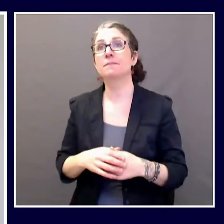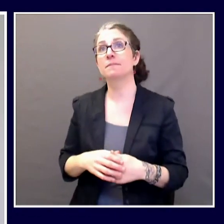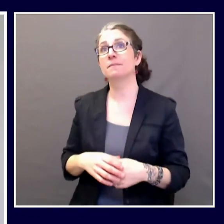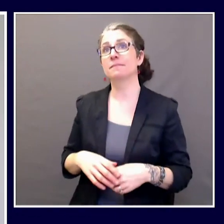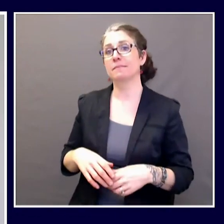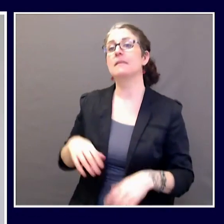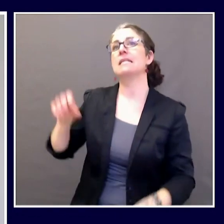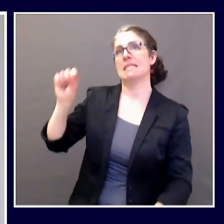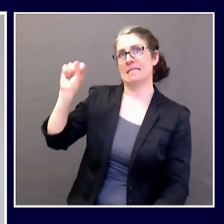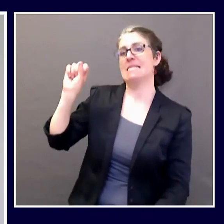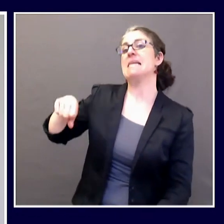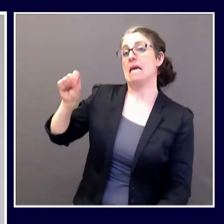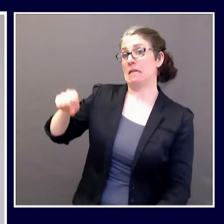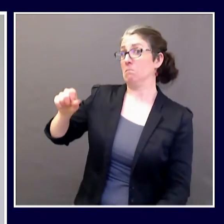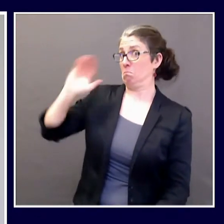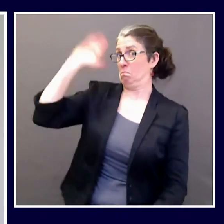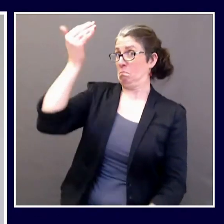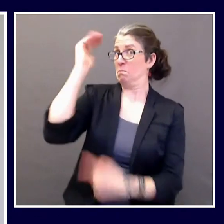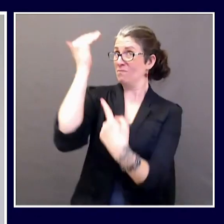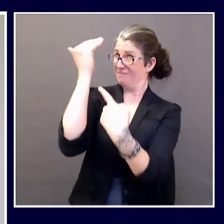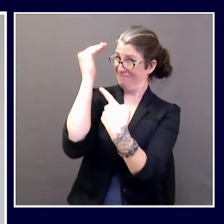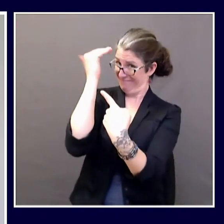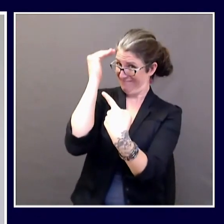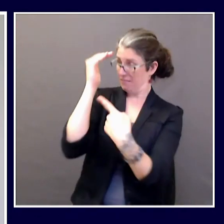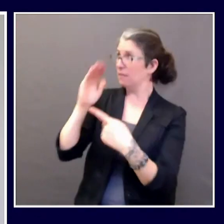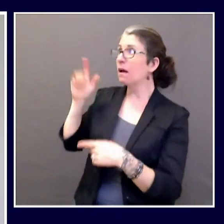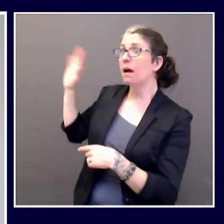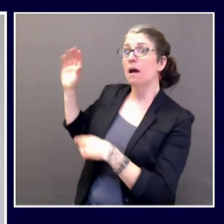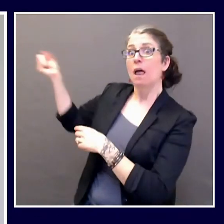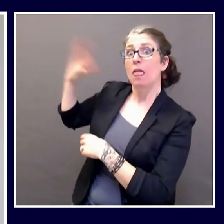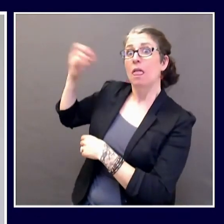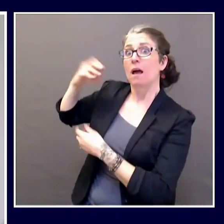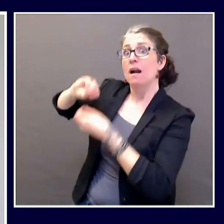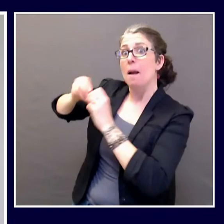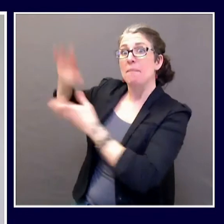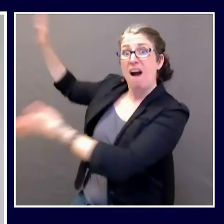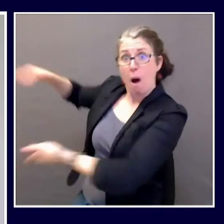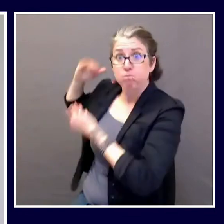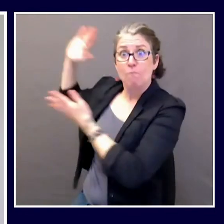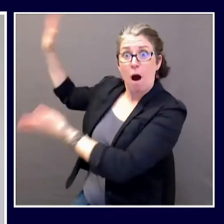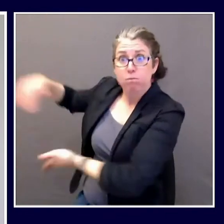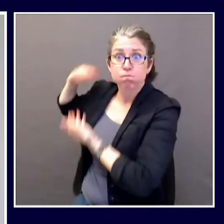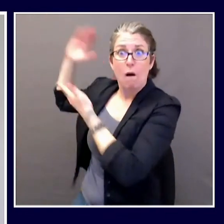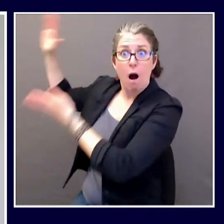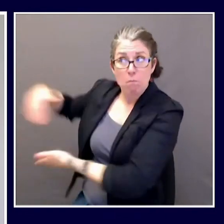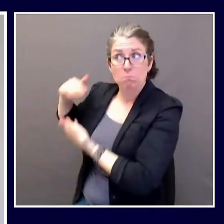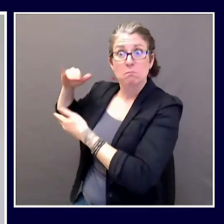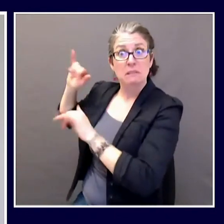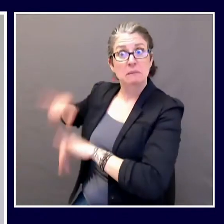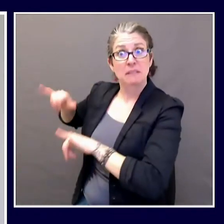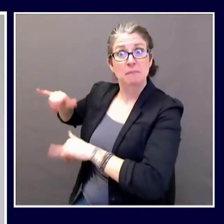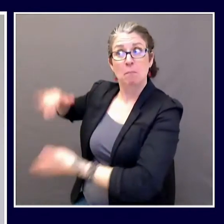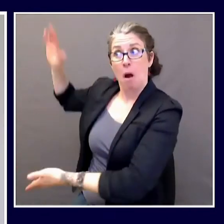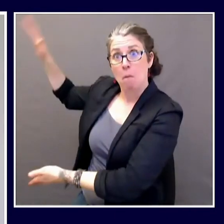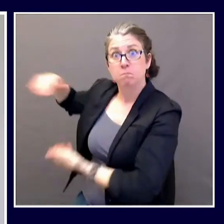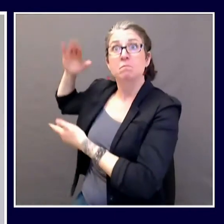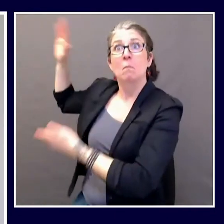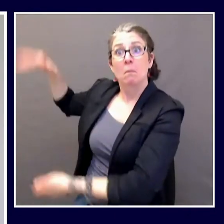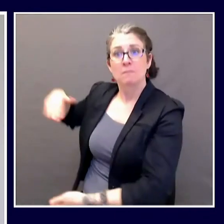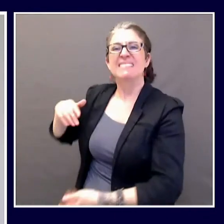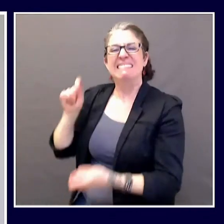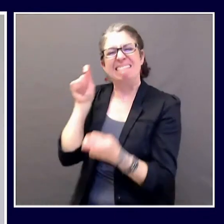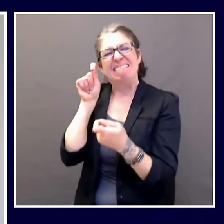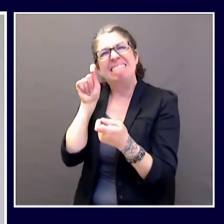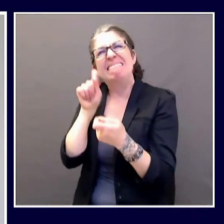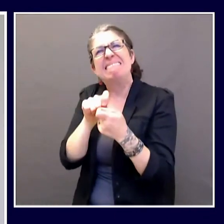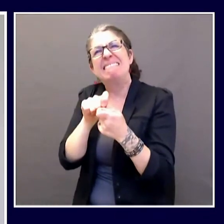will be able to stay with the approximations of month-by-month expansions of age tiers based